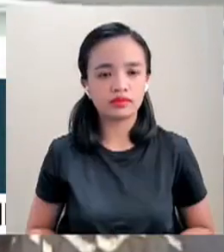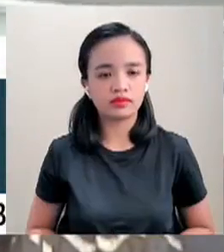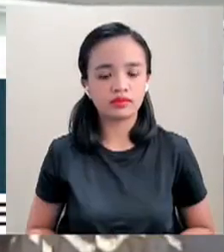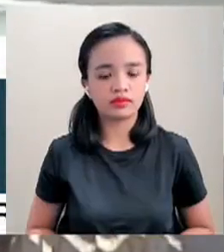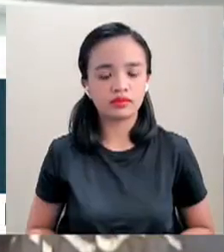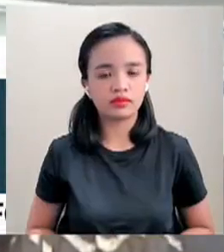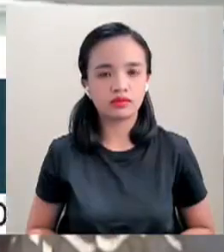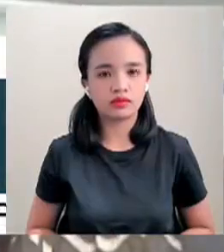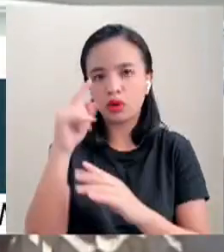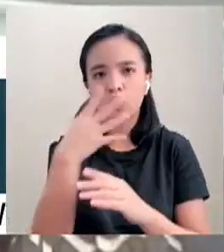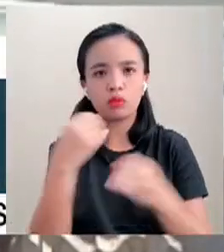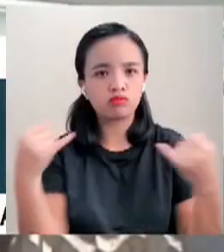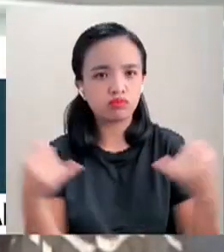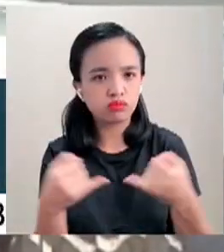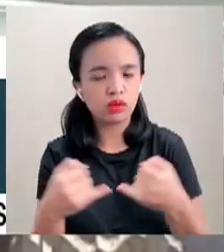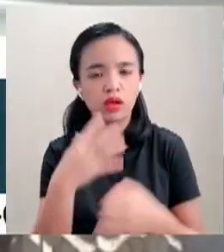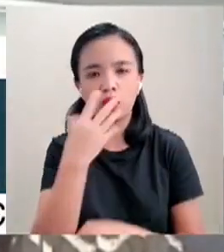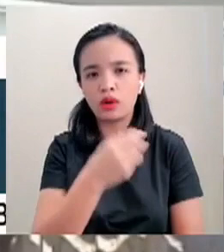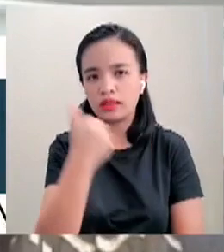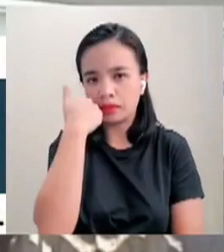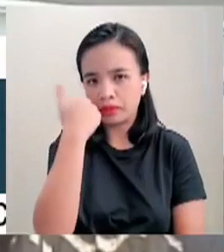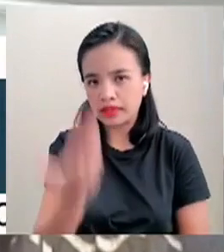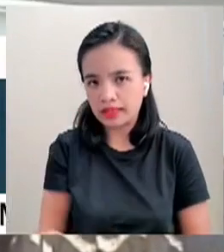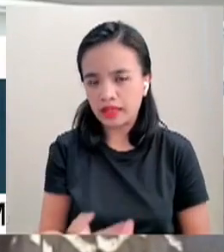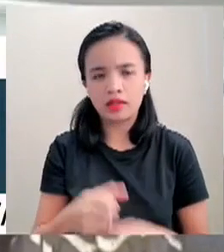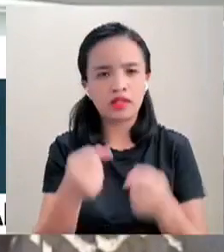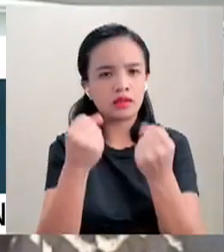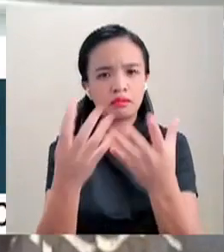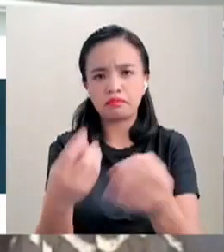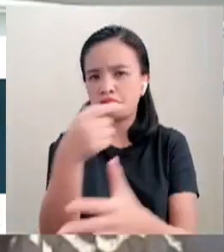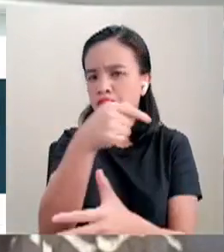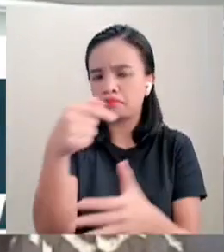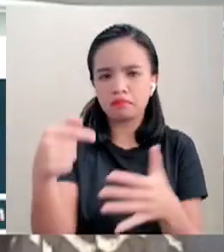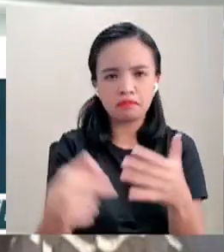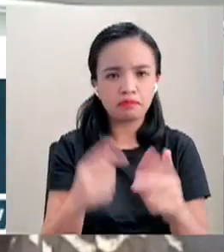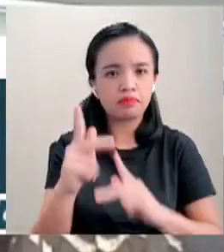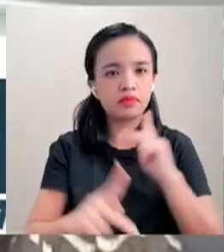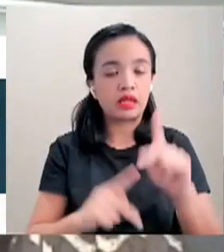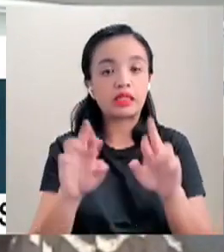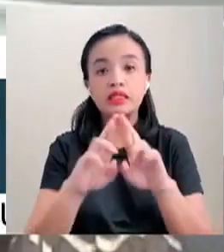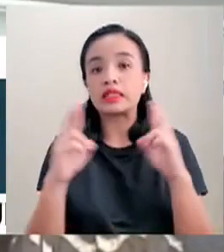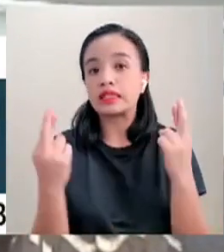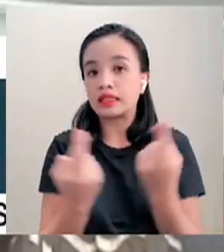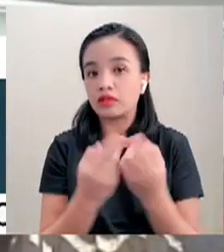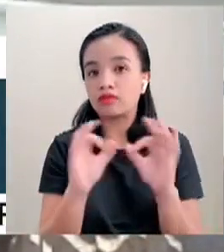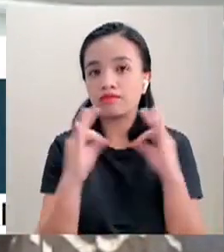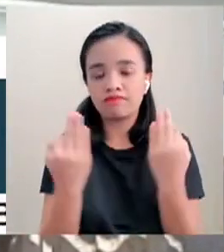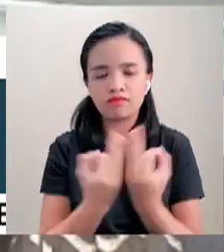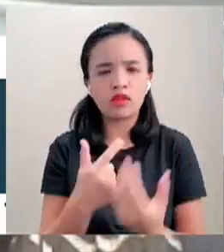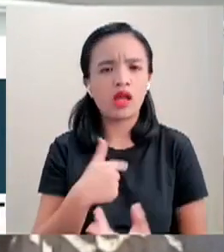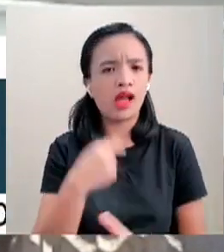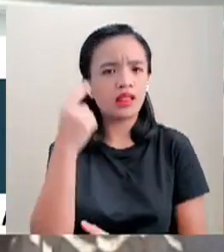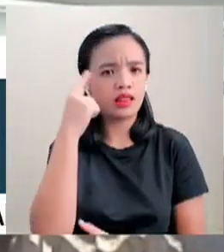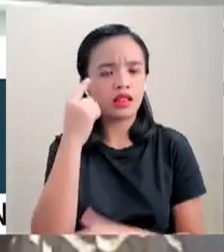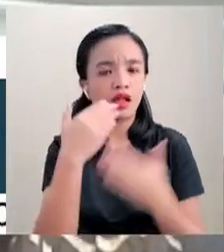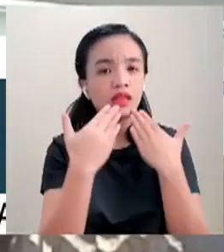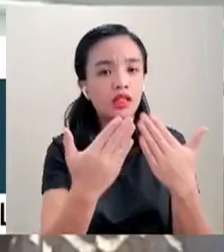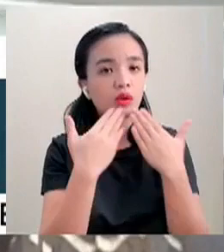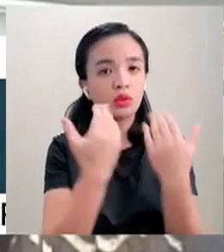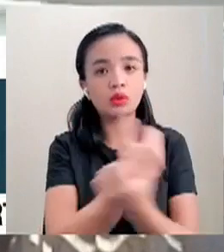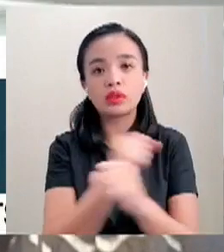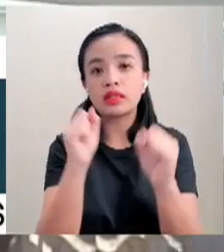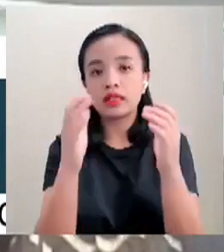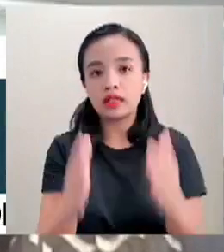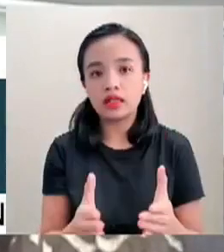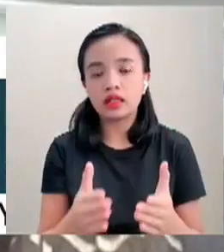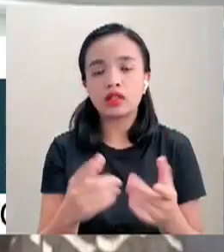I would like to express my condolences, so many of them, and for their relatives. I thank the rescuers and all those who are working to